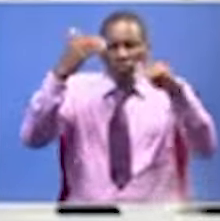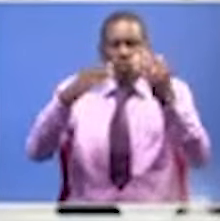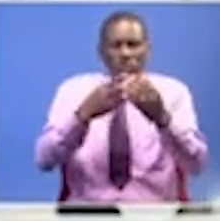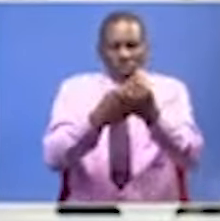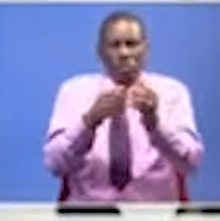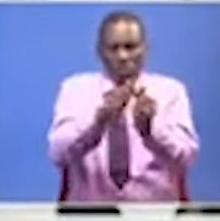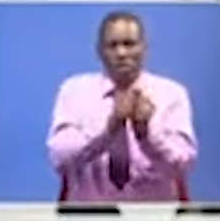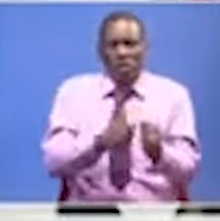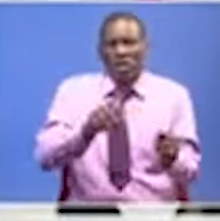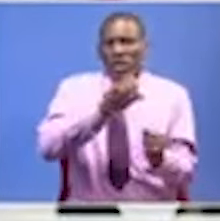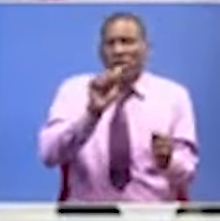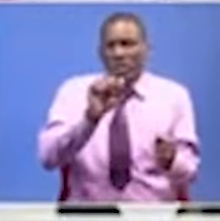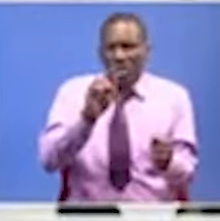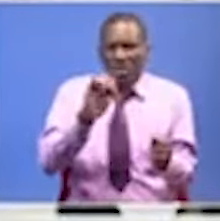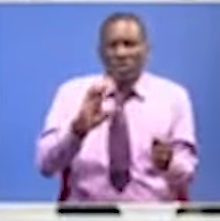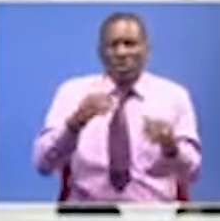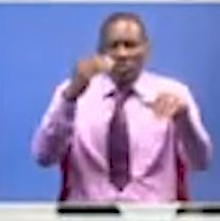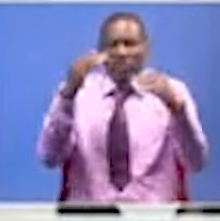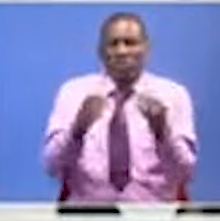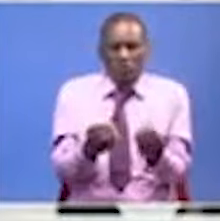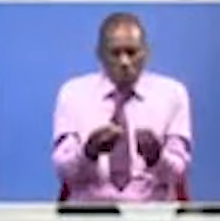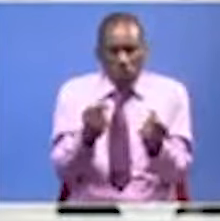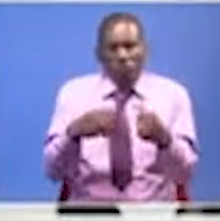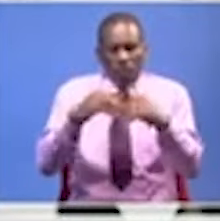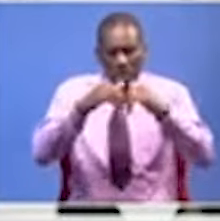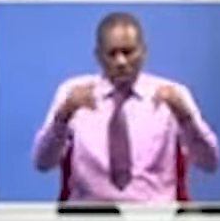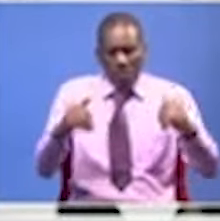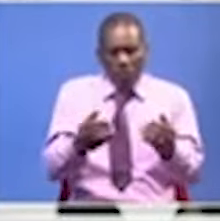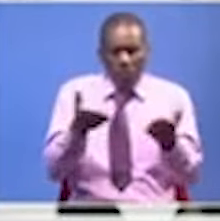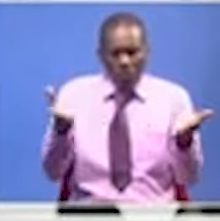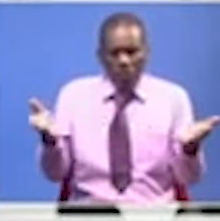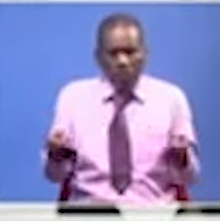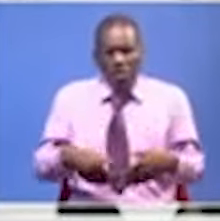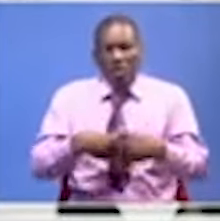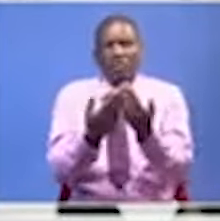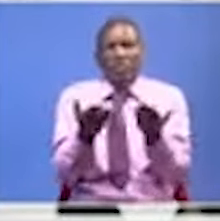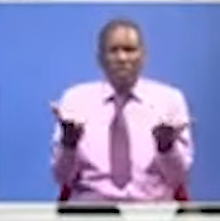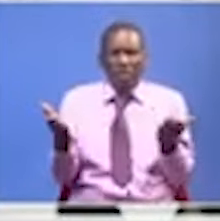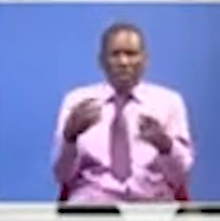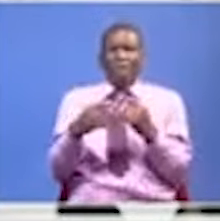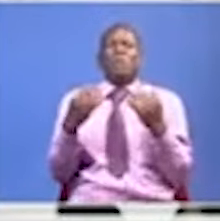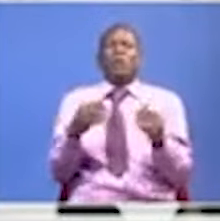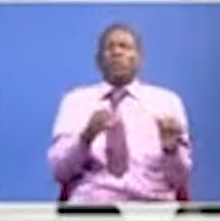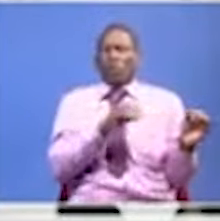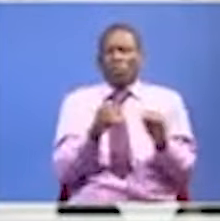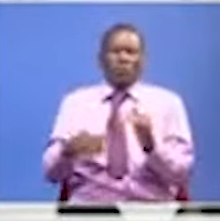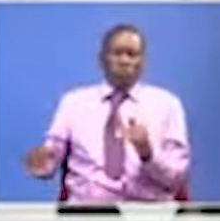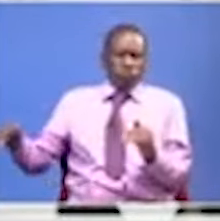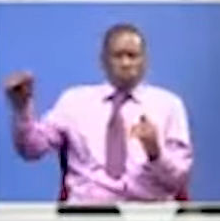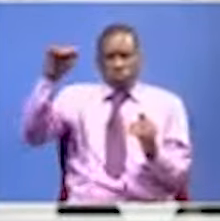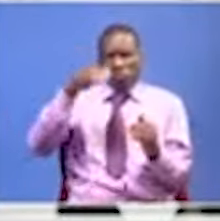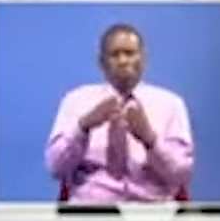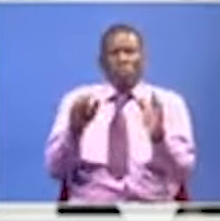ZTech University. We've been able to bridge that gap when it comes to facilities. They offer their facilities. But now we want to take it a notch higher to open